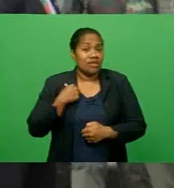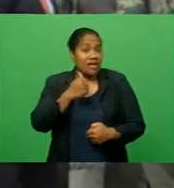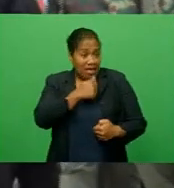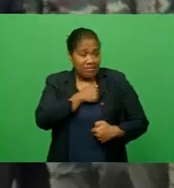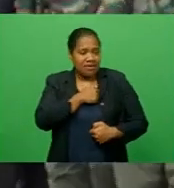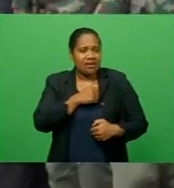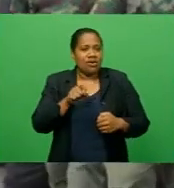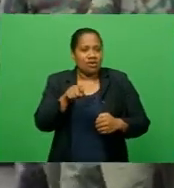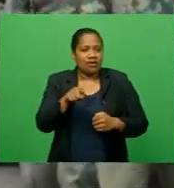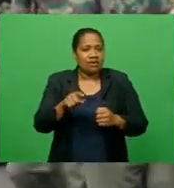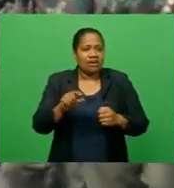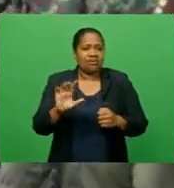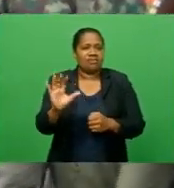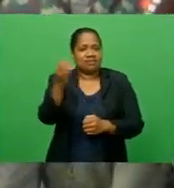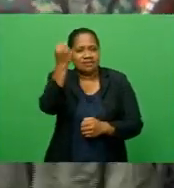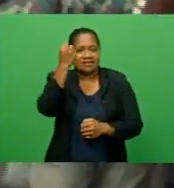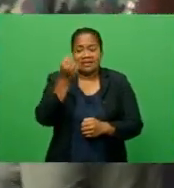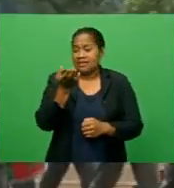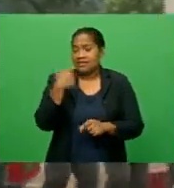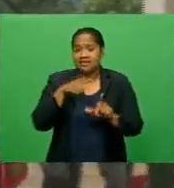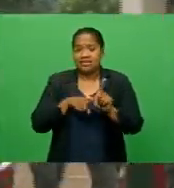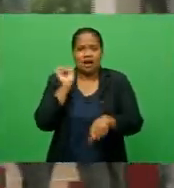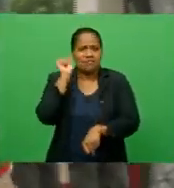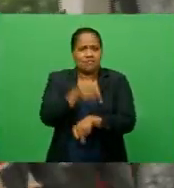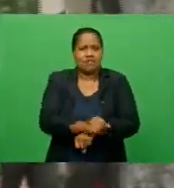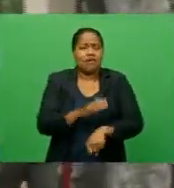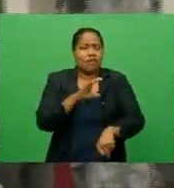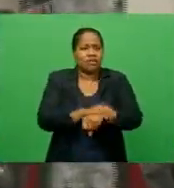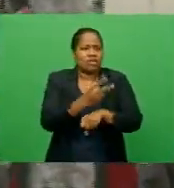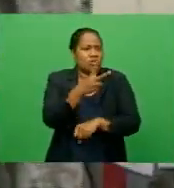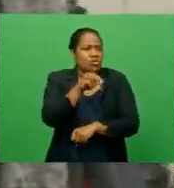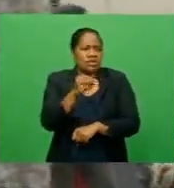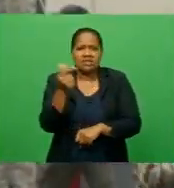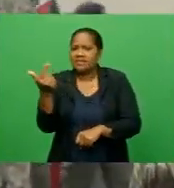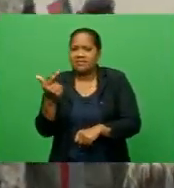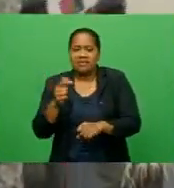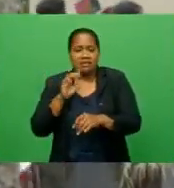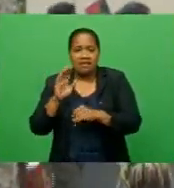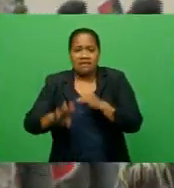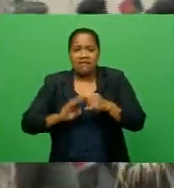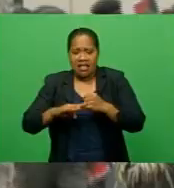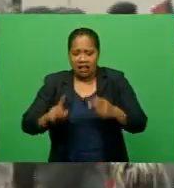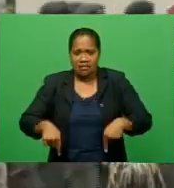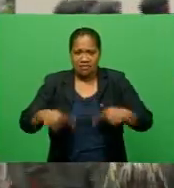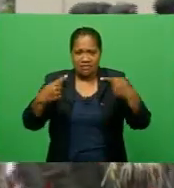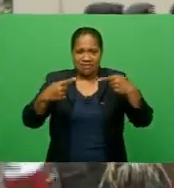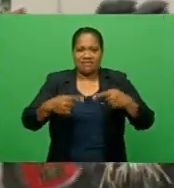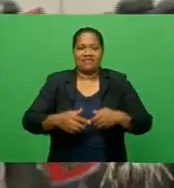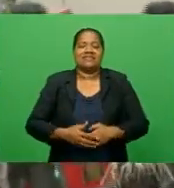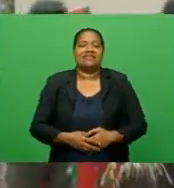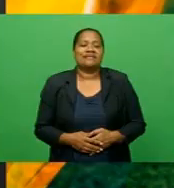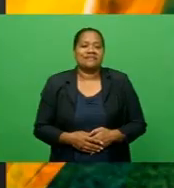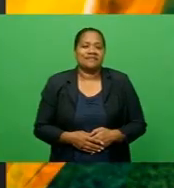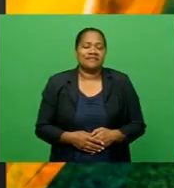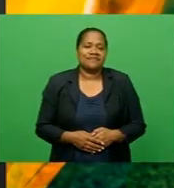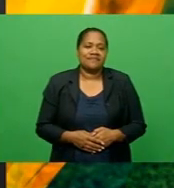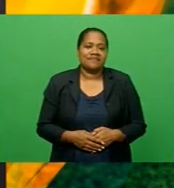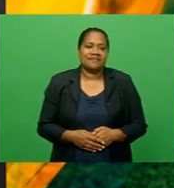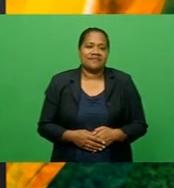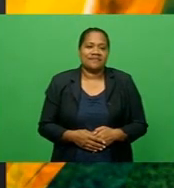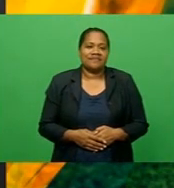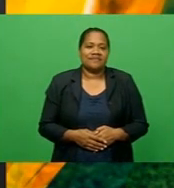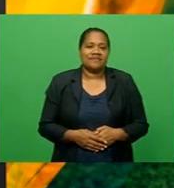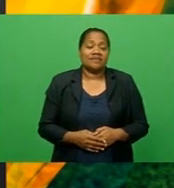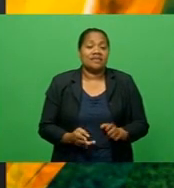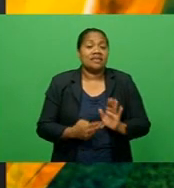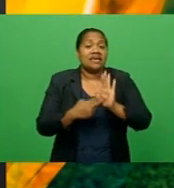Bowl. Last year, they defeated Police 2017 in the final. Karlini Tavi, FBC Sports.